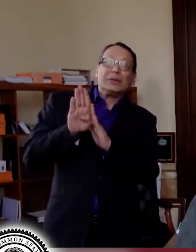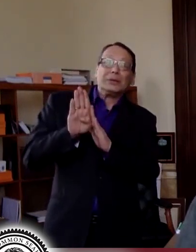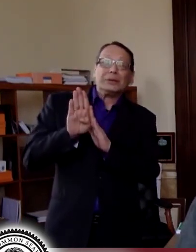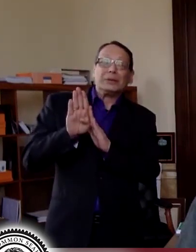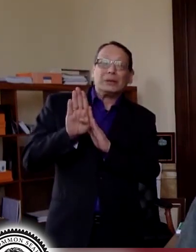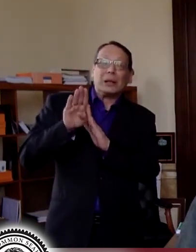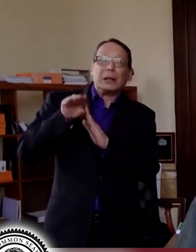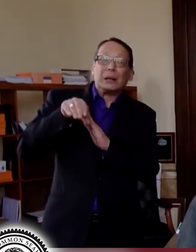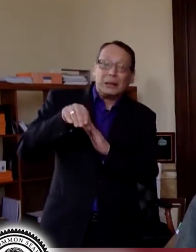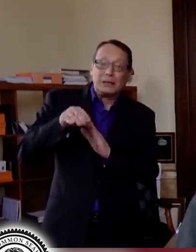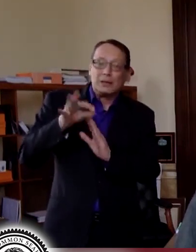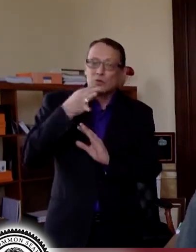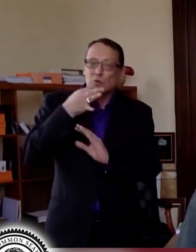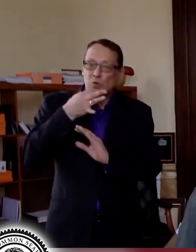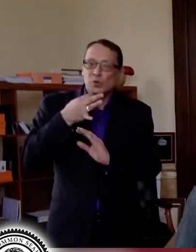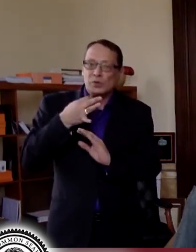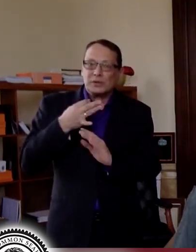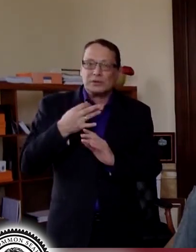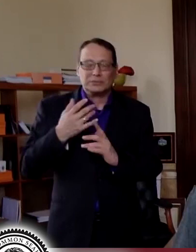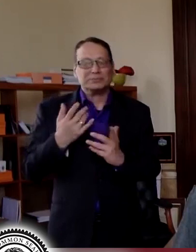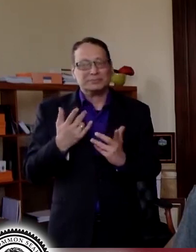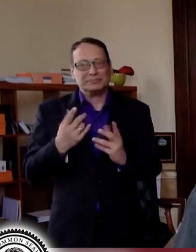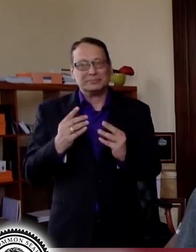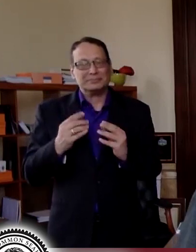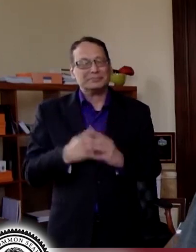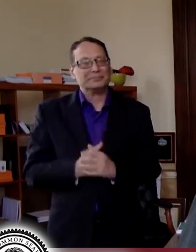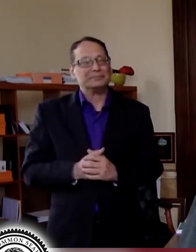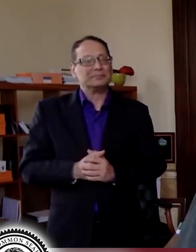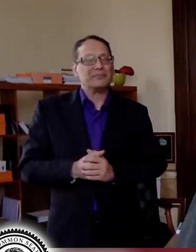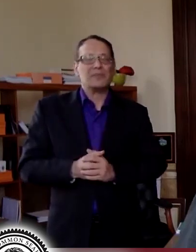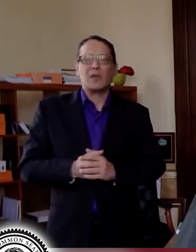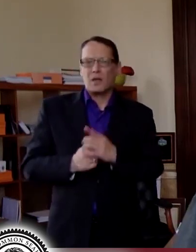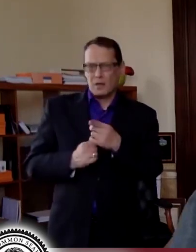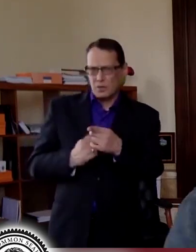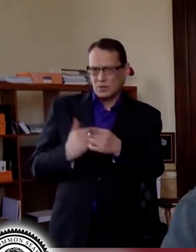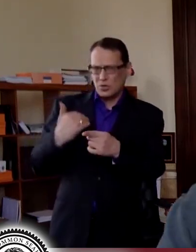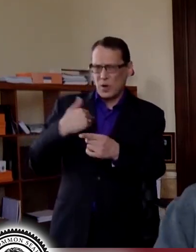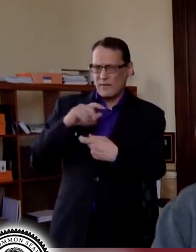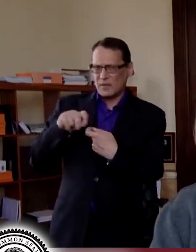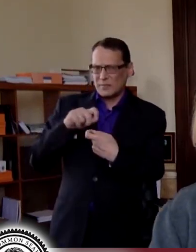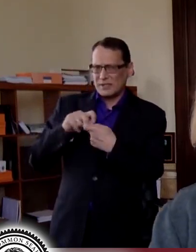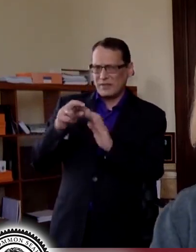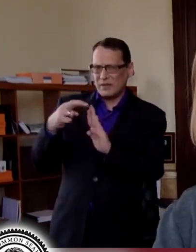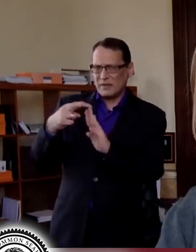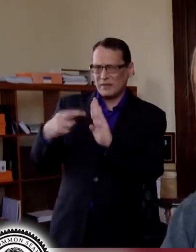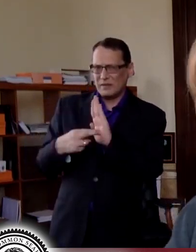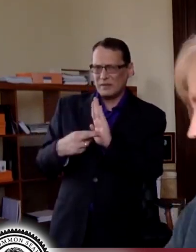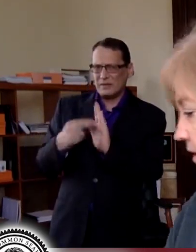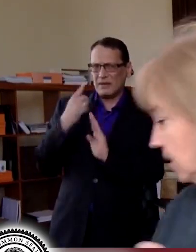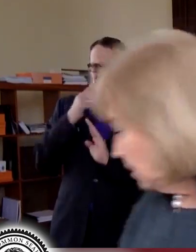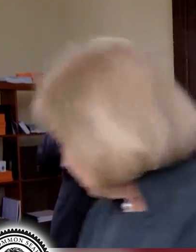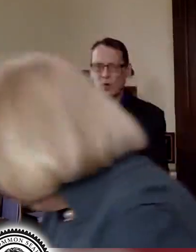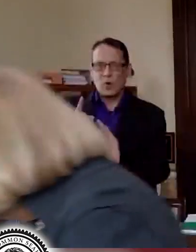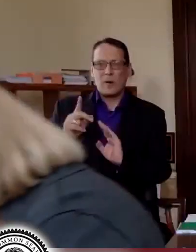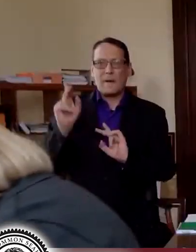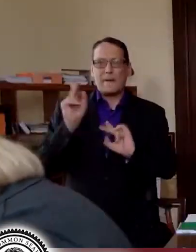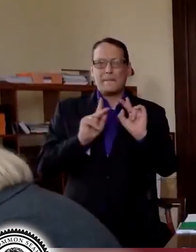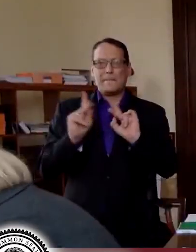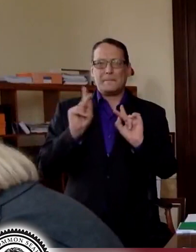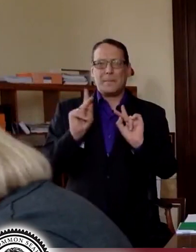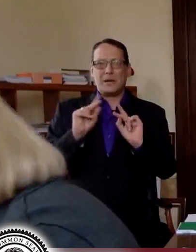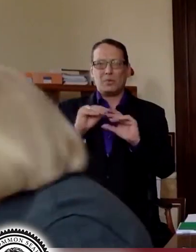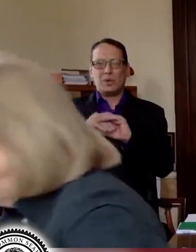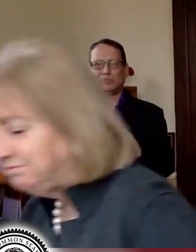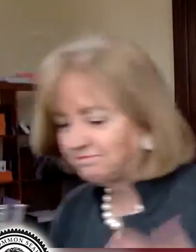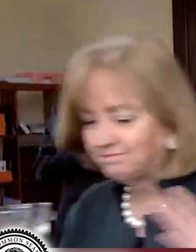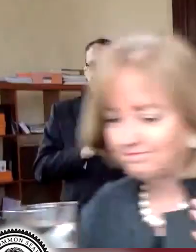We'll know as we get more days numbers. Do you have specific guidelines for individuals in the community who have